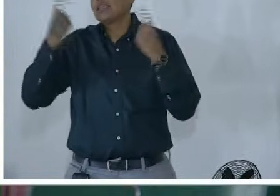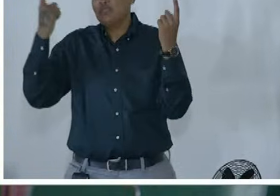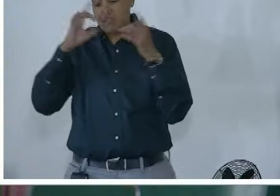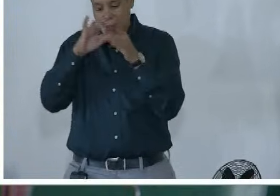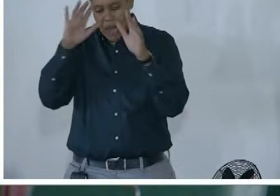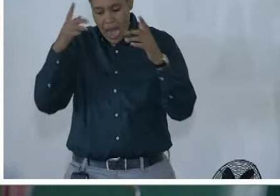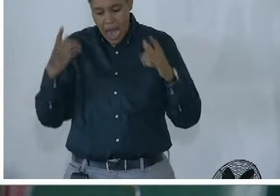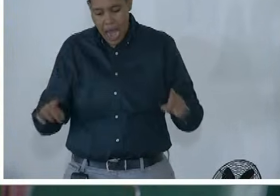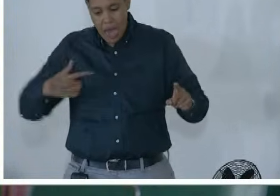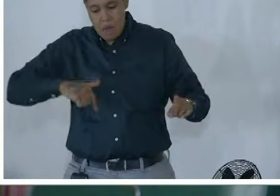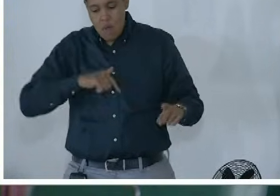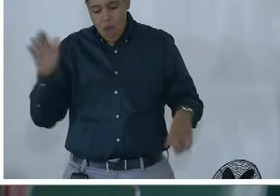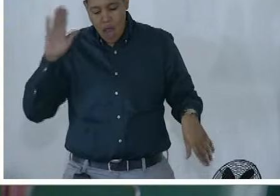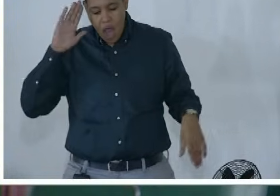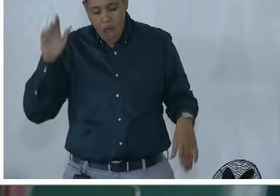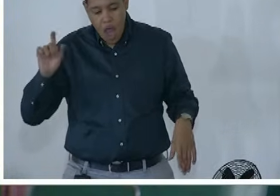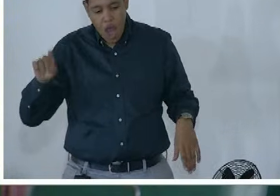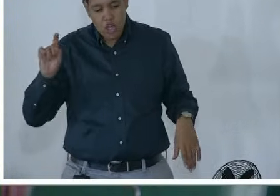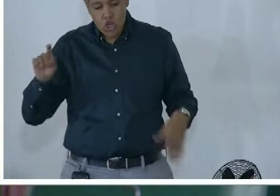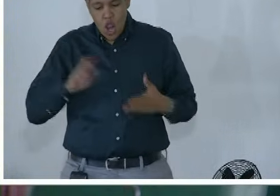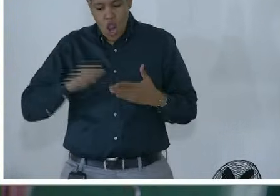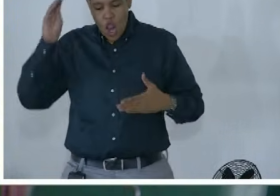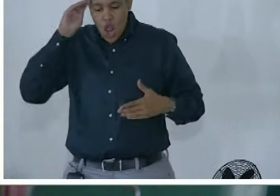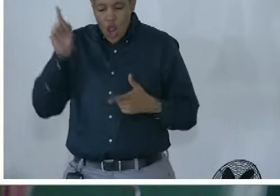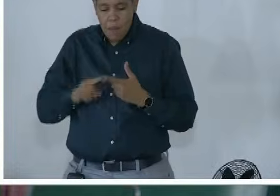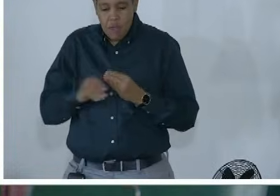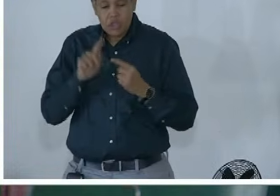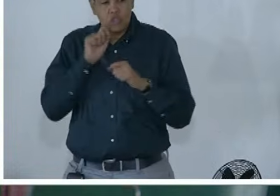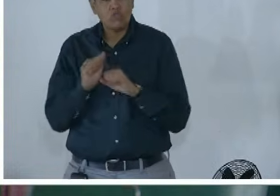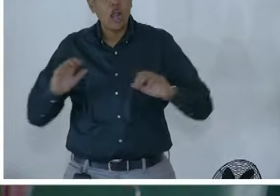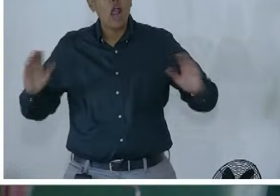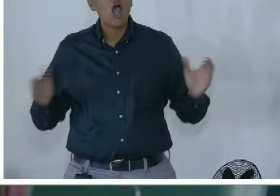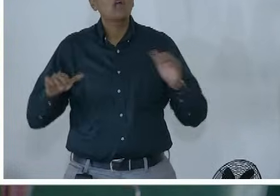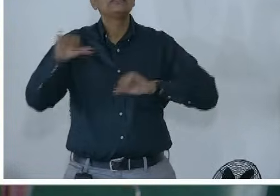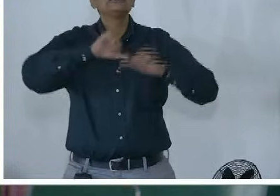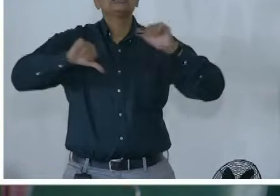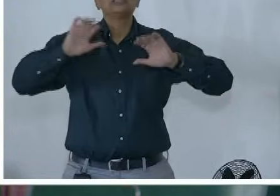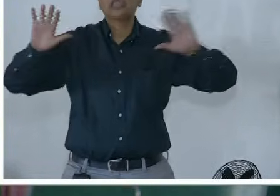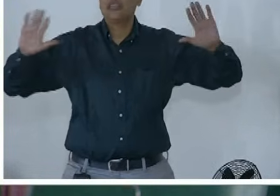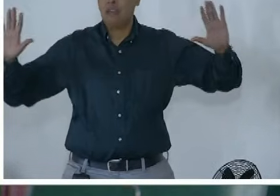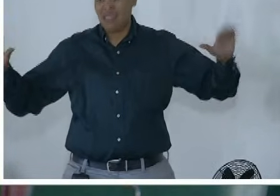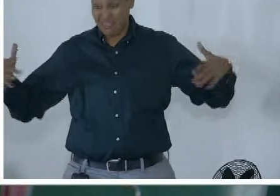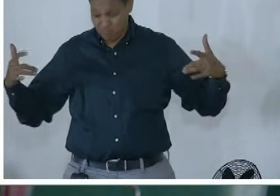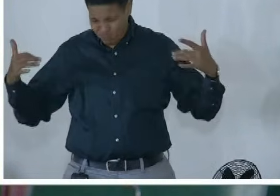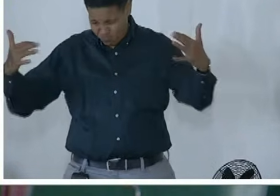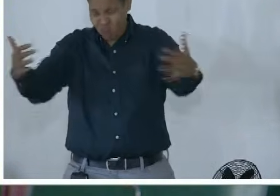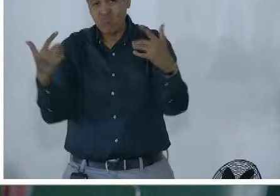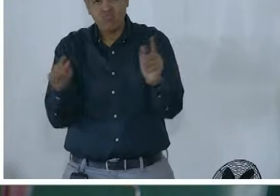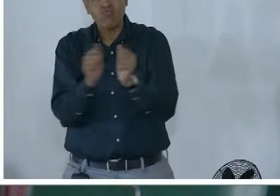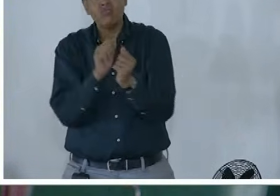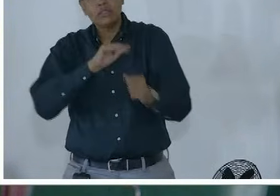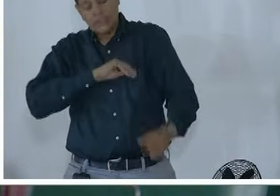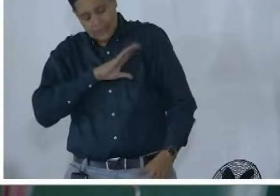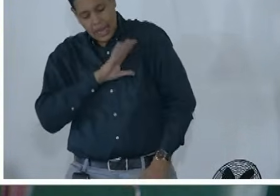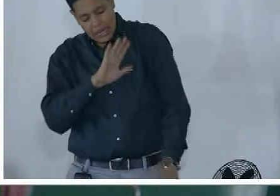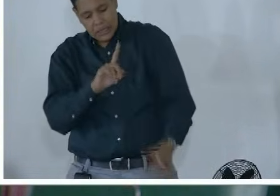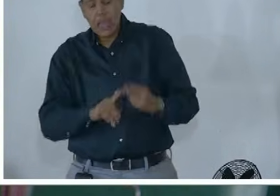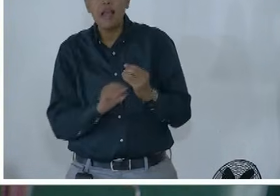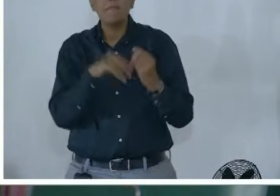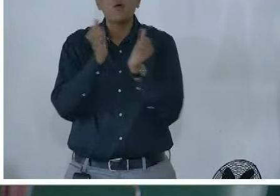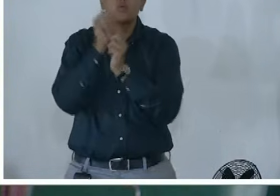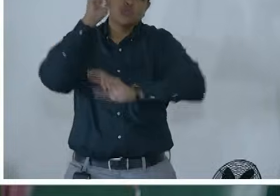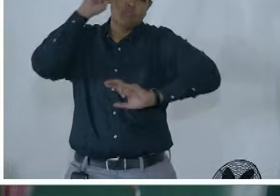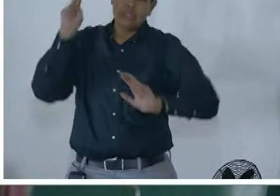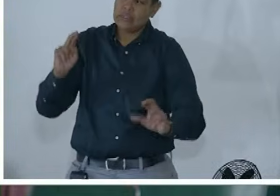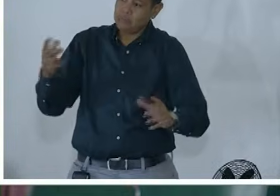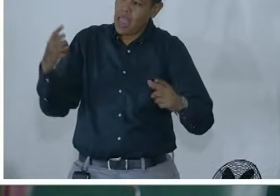is. We ought to learn and encourage each other to move forward with dignity and with